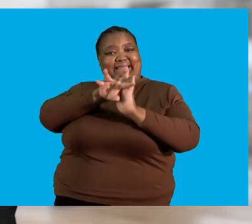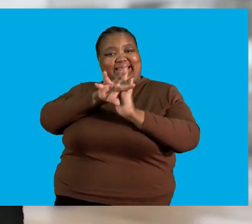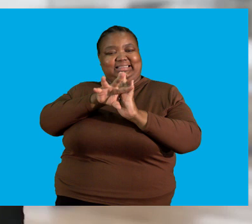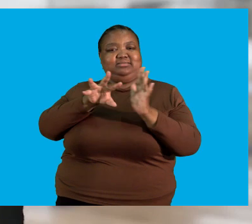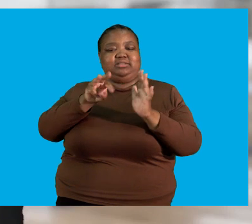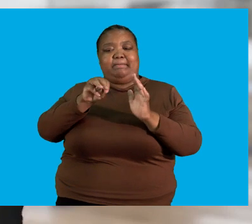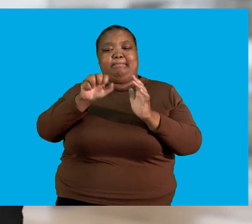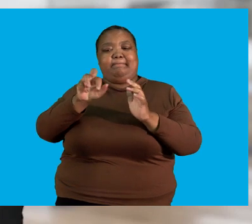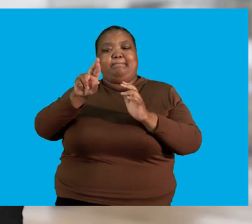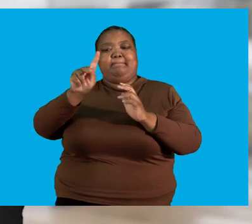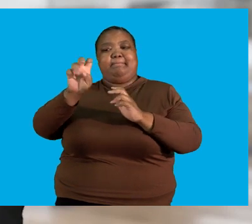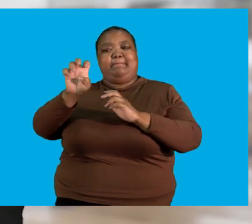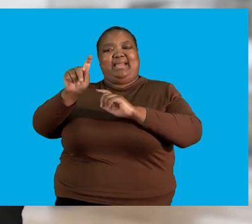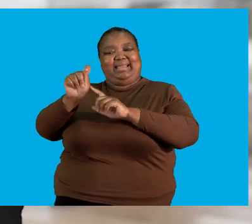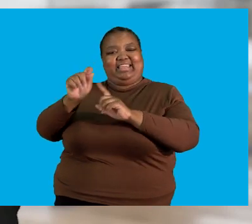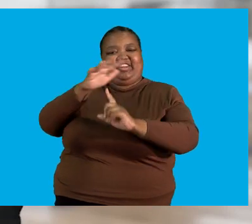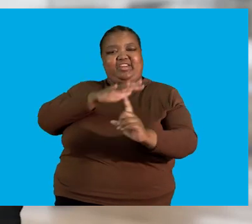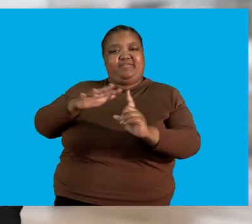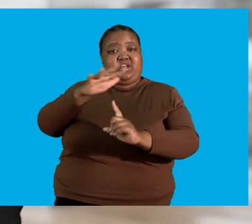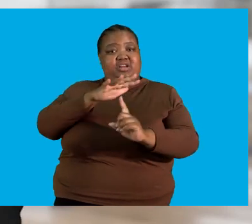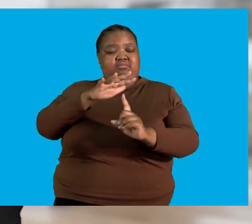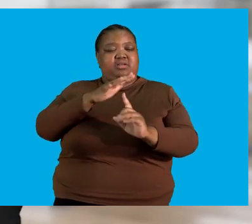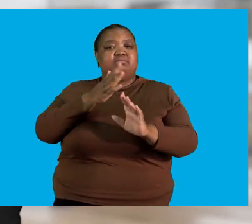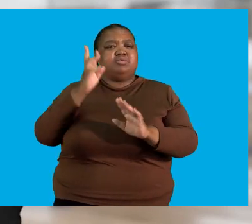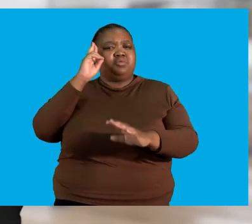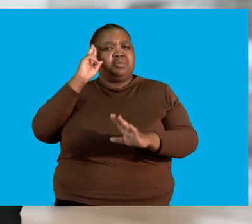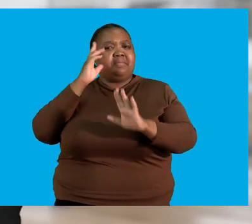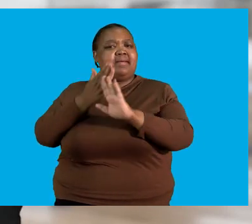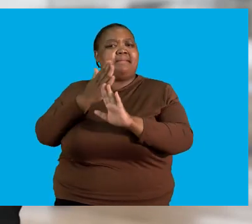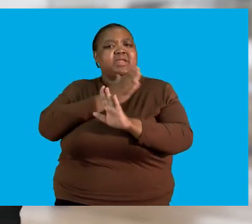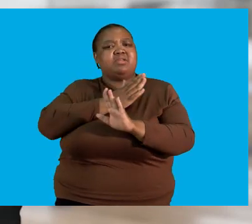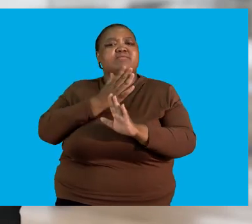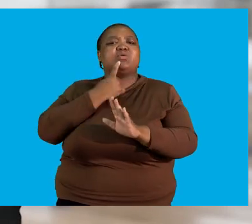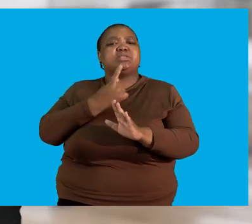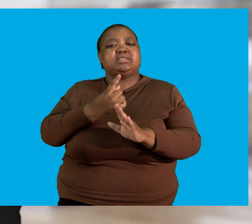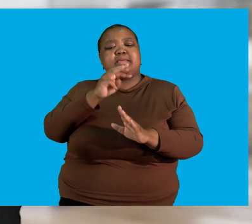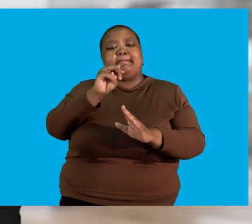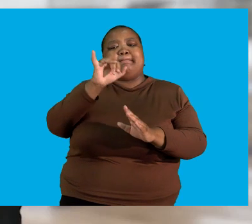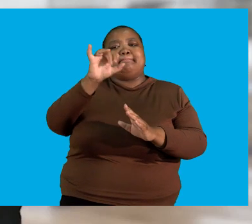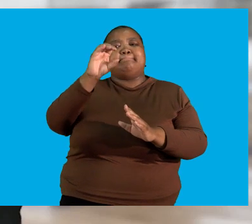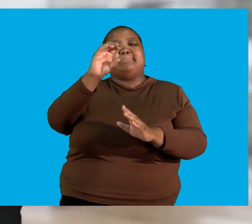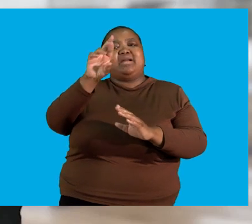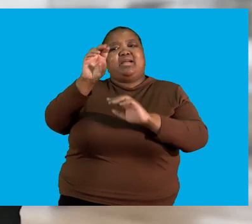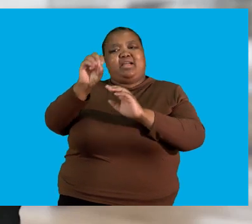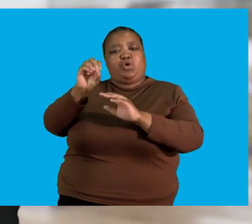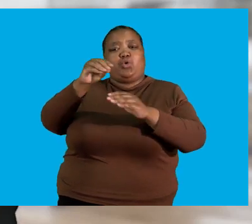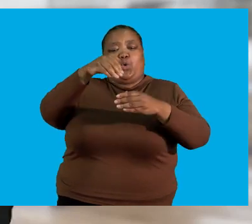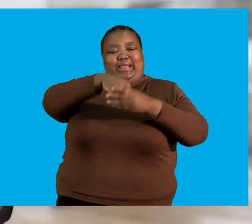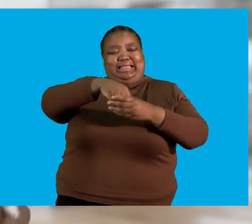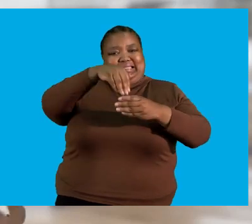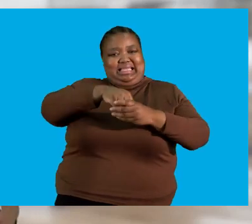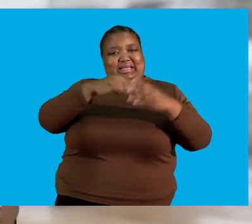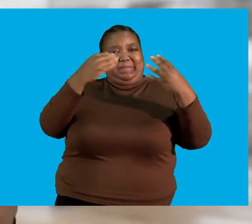market environment. Now, remember that previously we mentioned that the micro environment